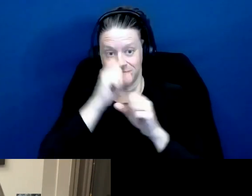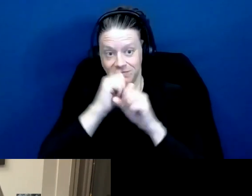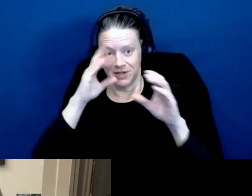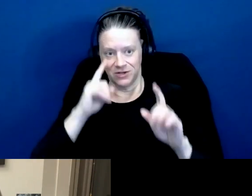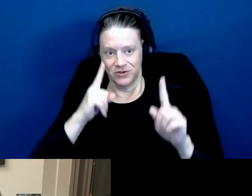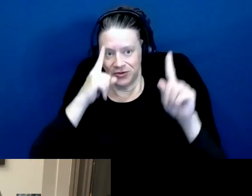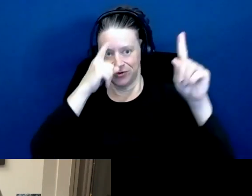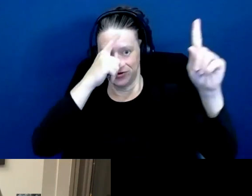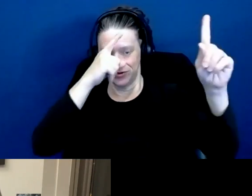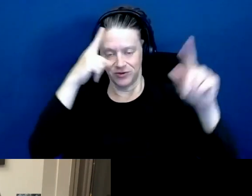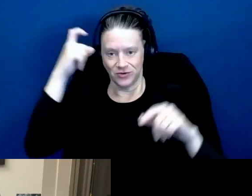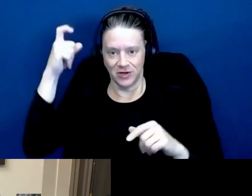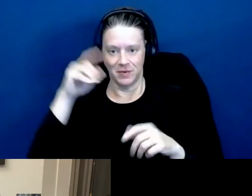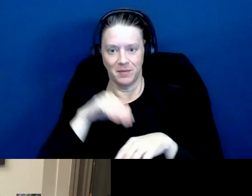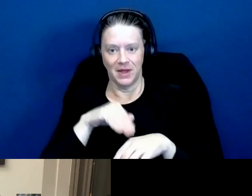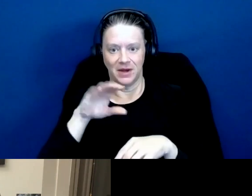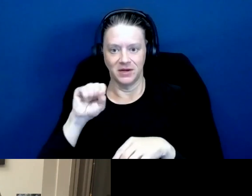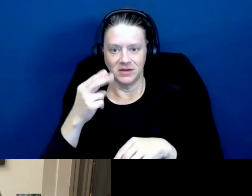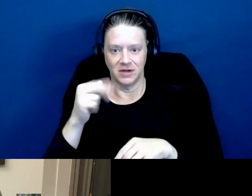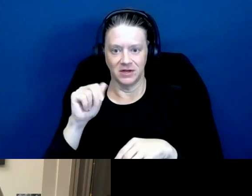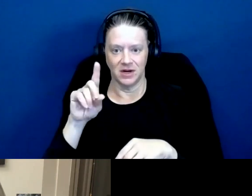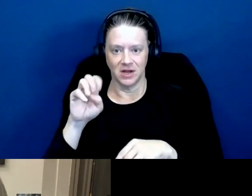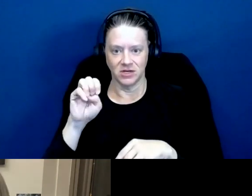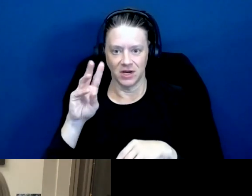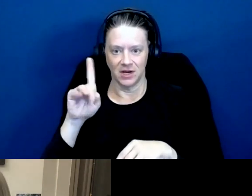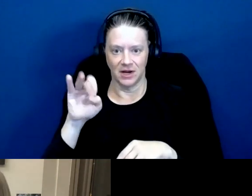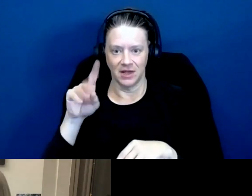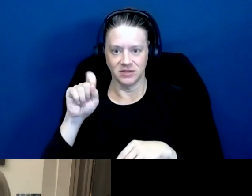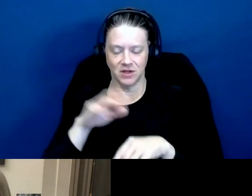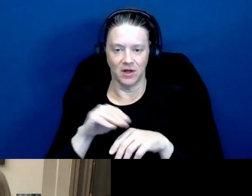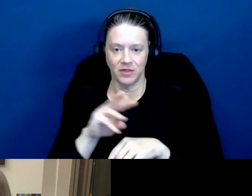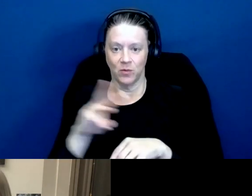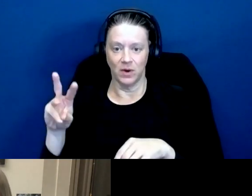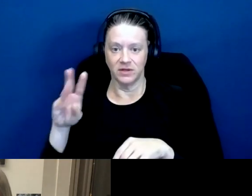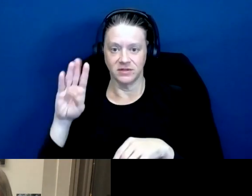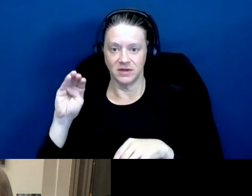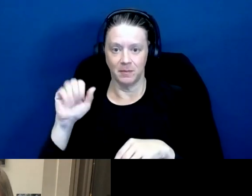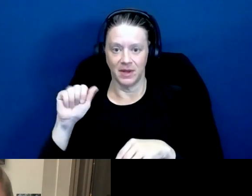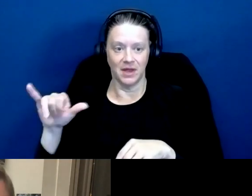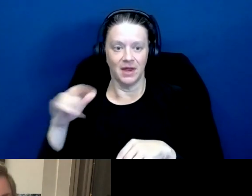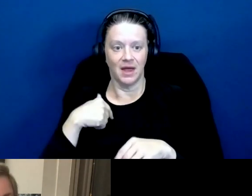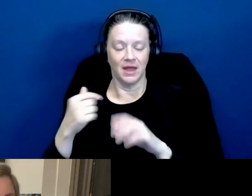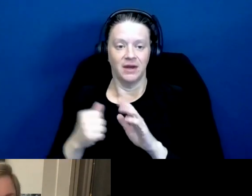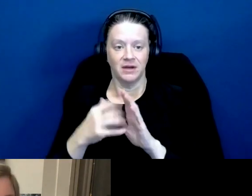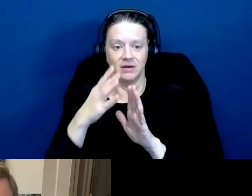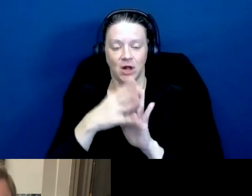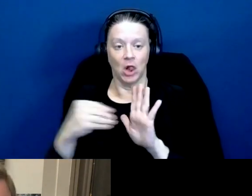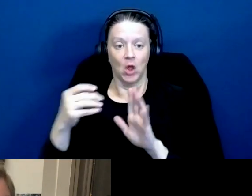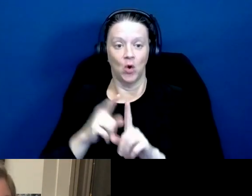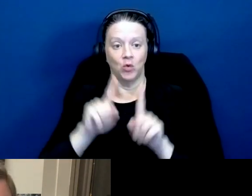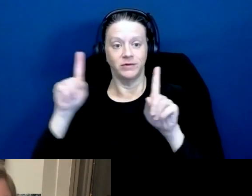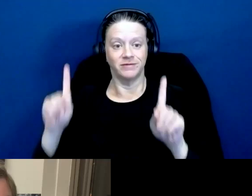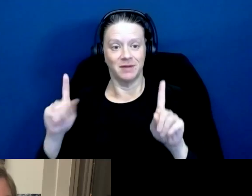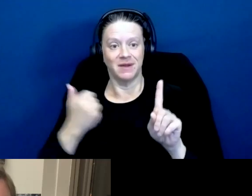I am at Shadelands and on the West Bay, and that I clone myself and also find the